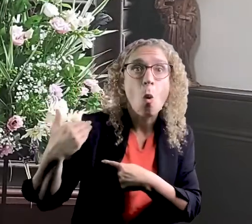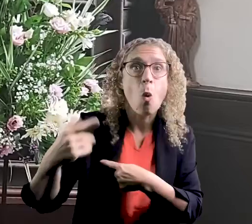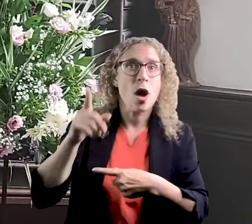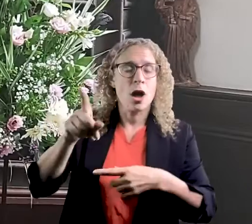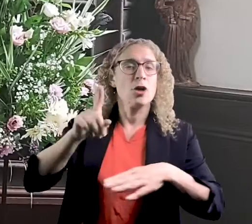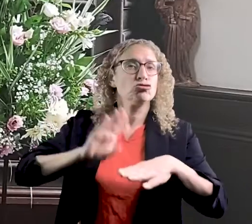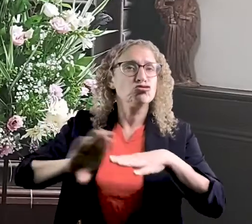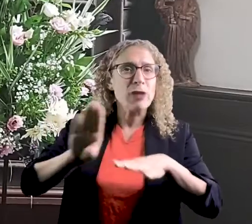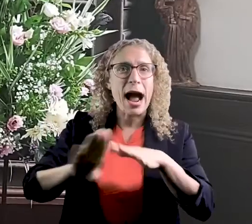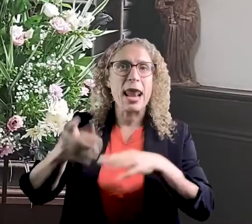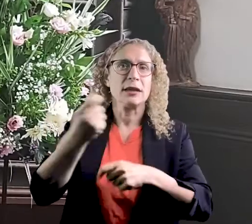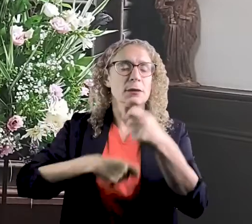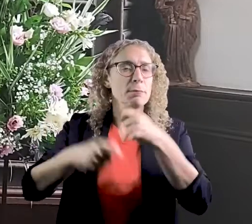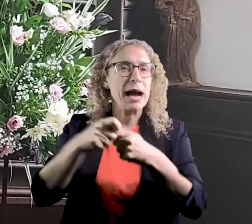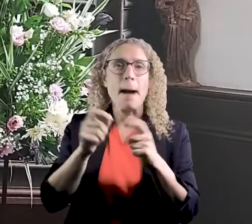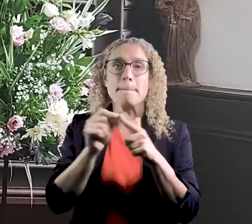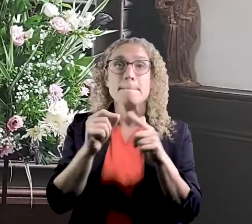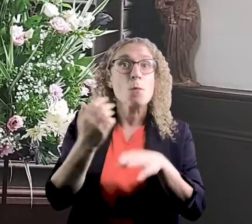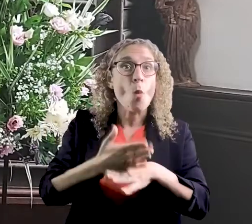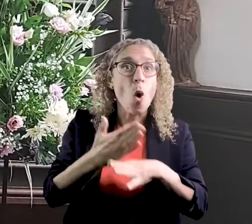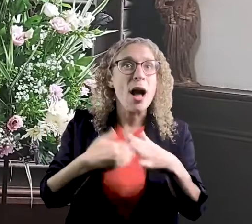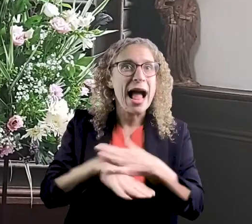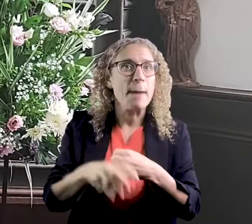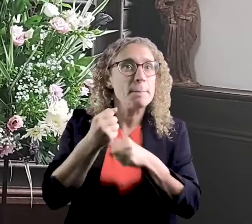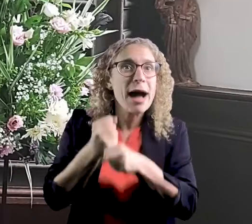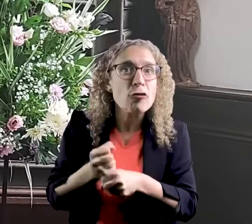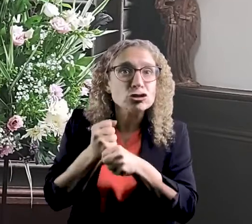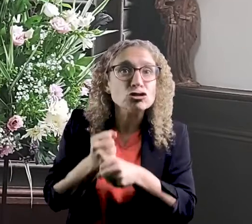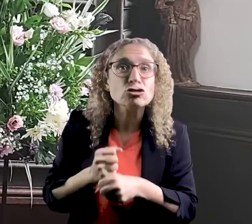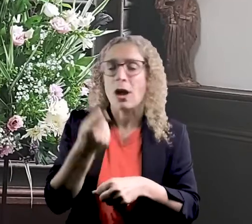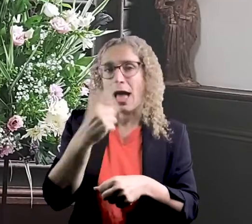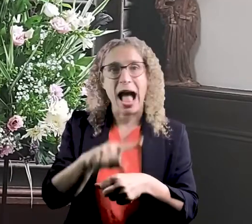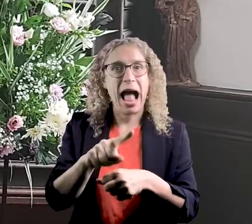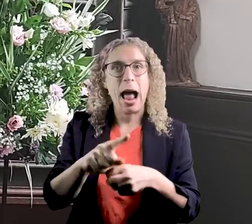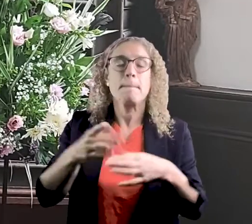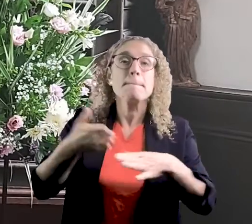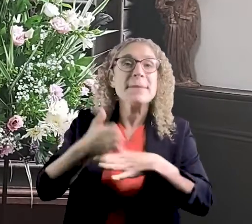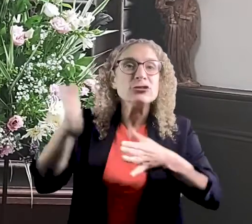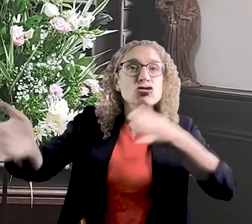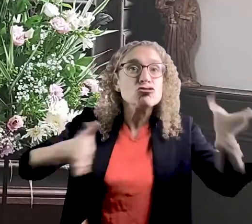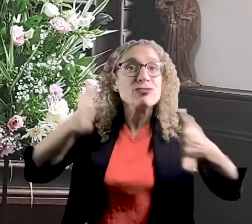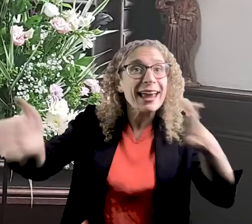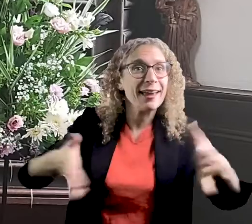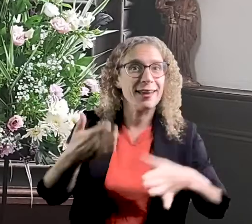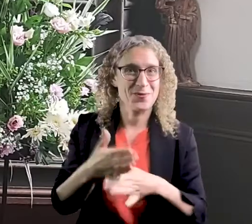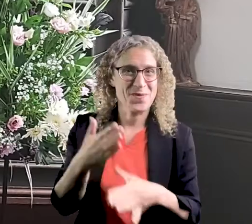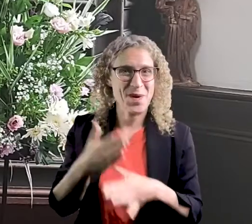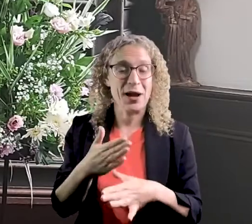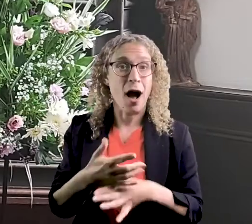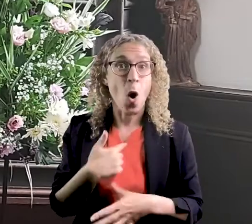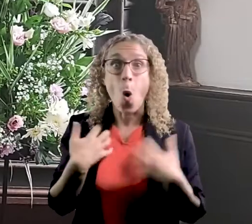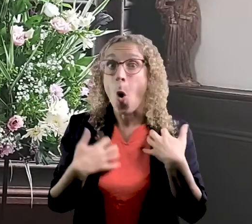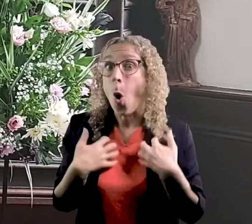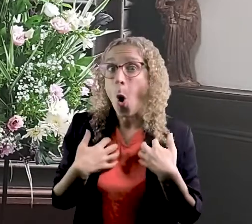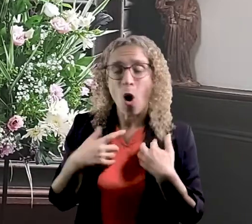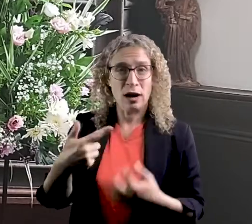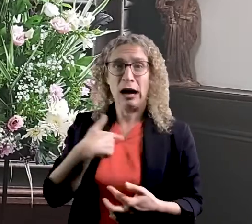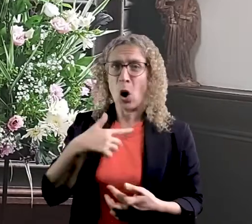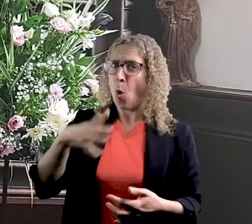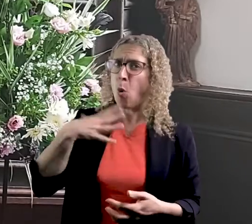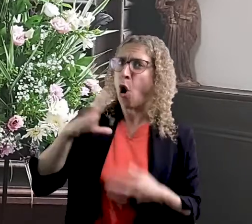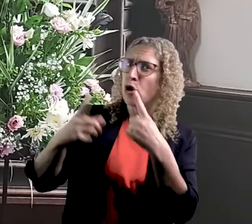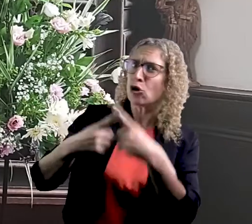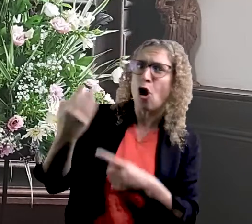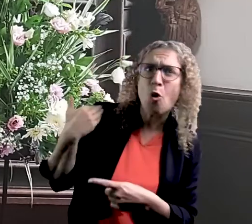parish work and missionary work. And I didn't know what God was calling me to do, but I did know that